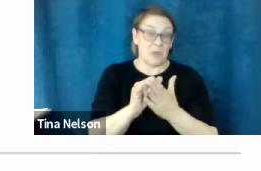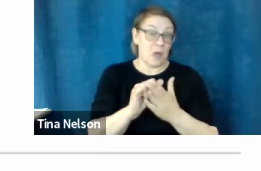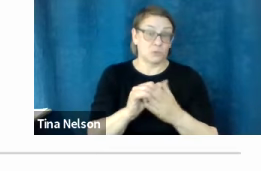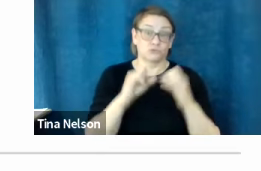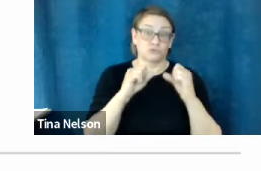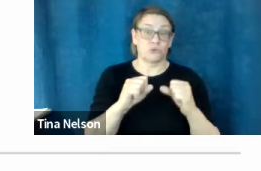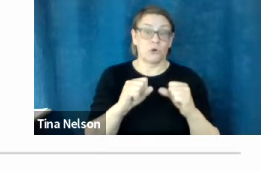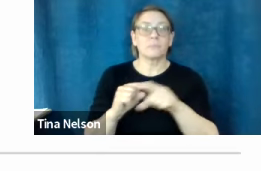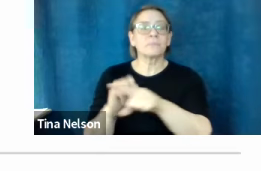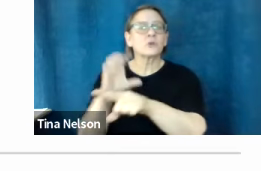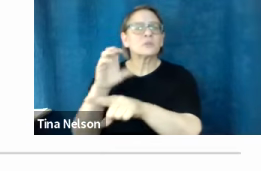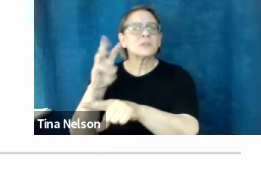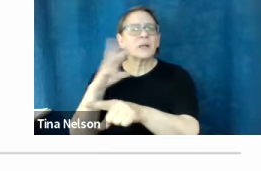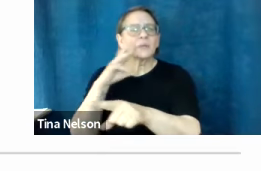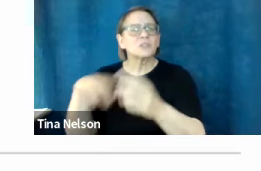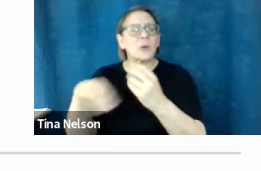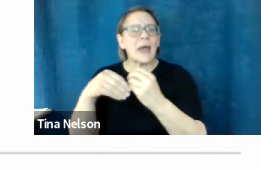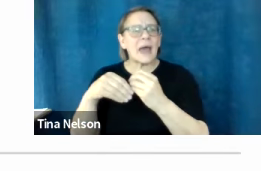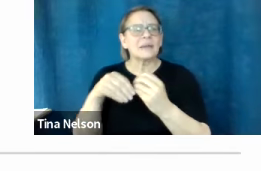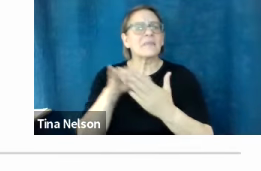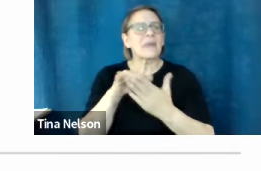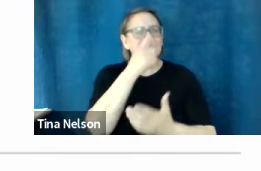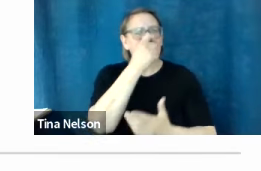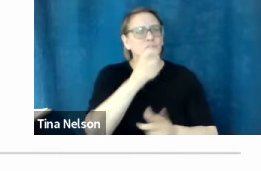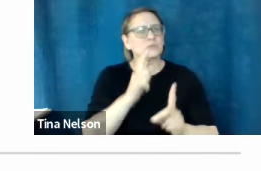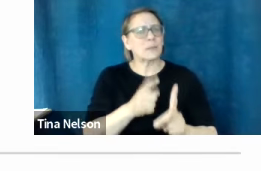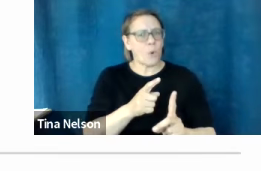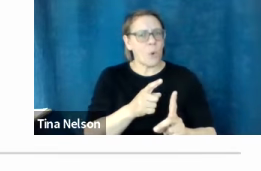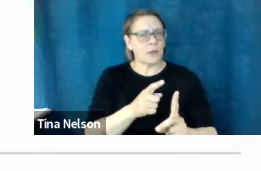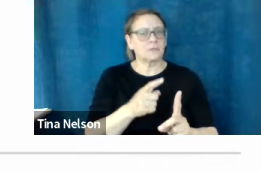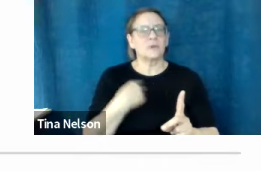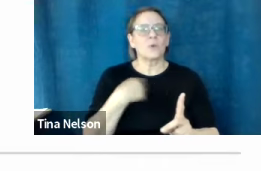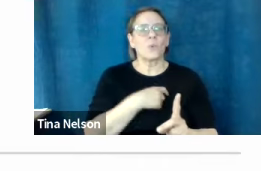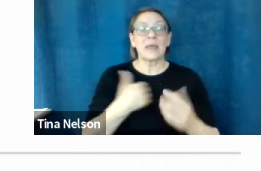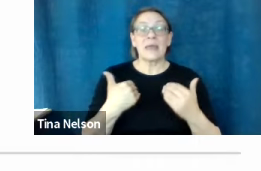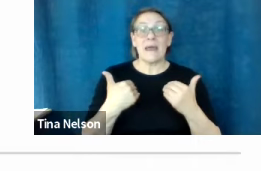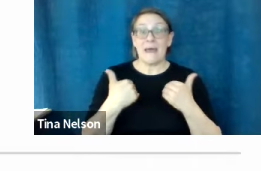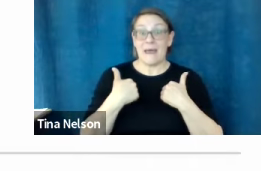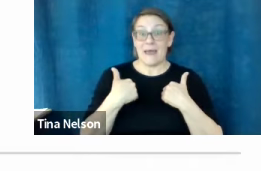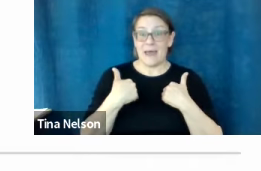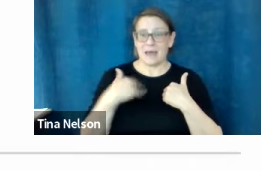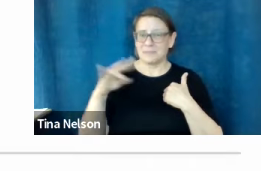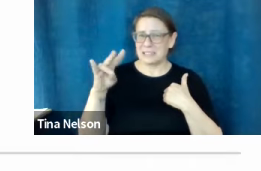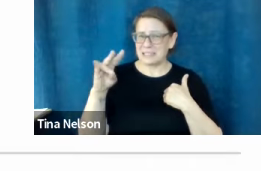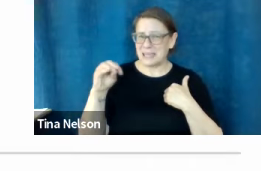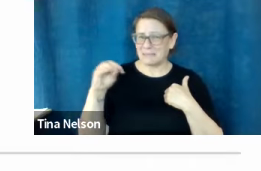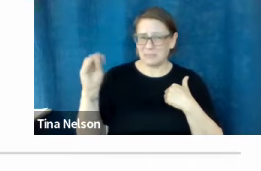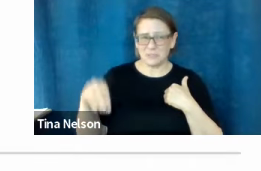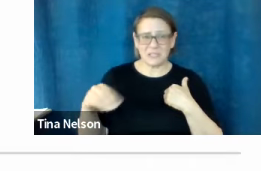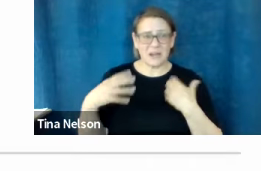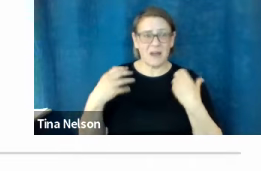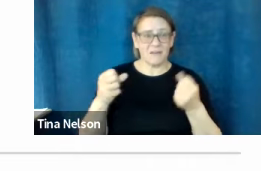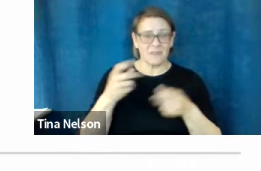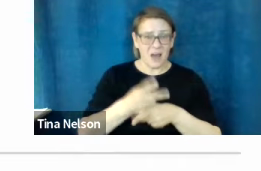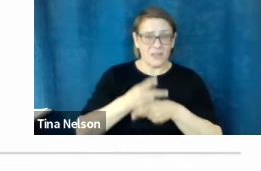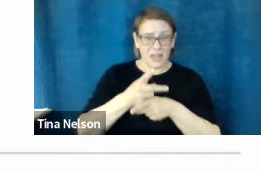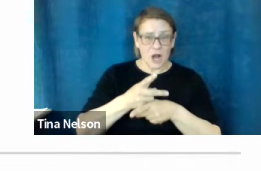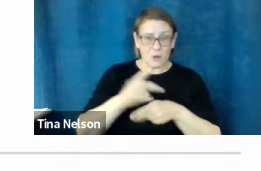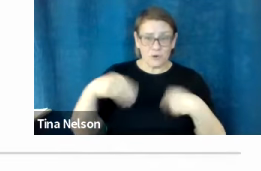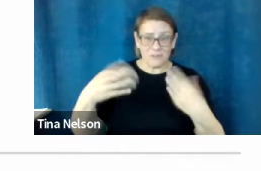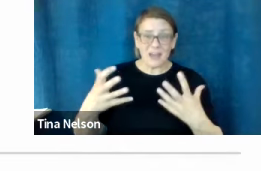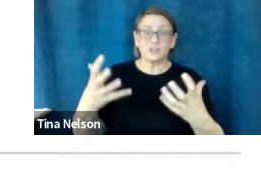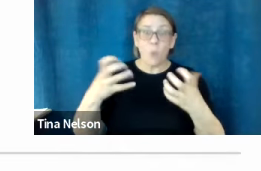I could just add to that, Alex. I think that's an interesting point that we have, uh, what 70% of healthcare providers who want